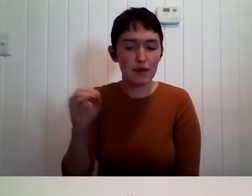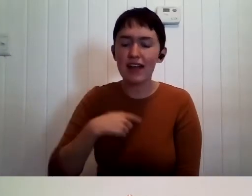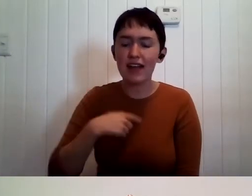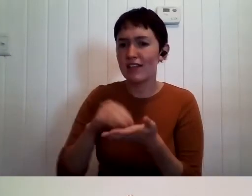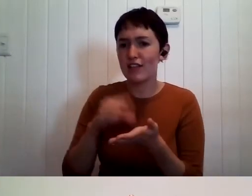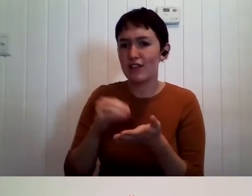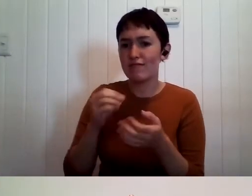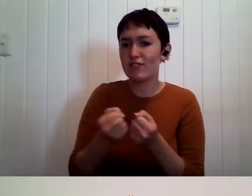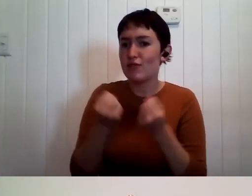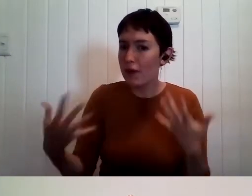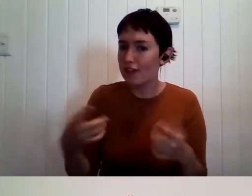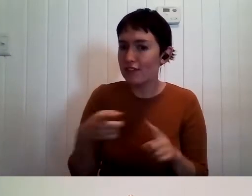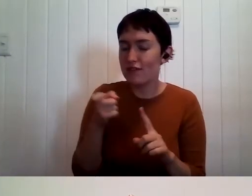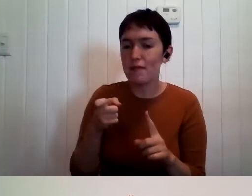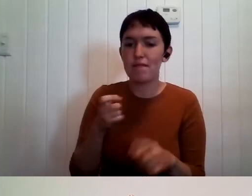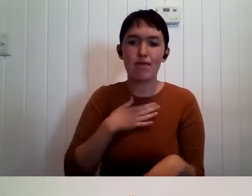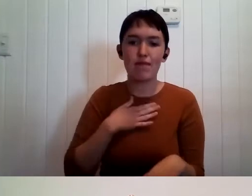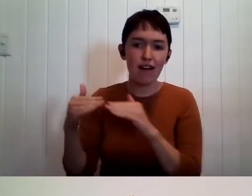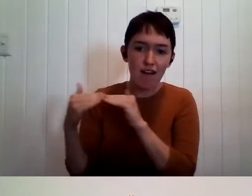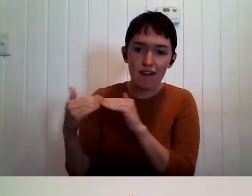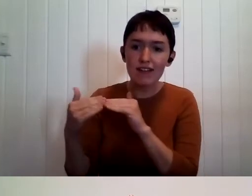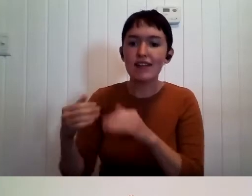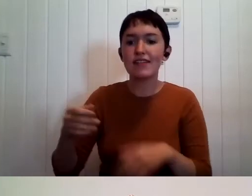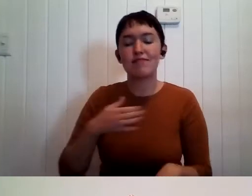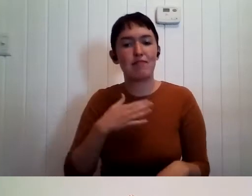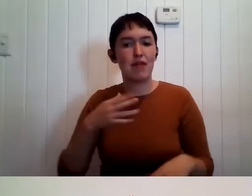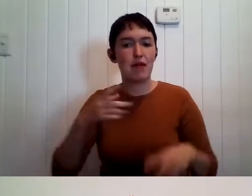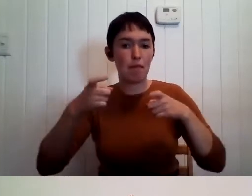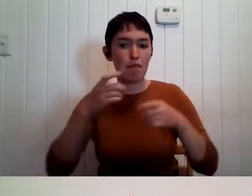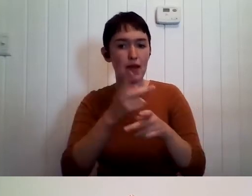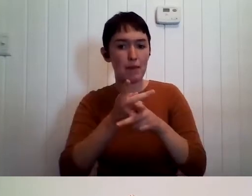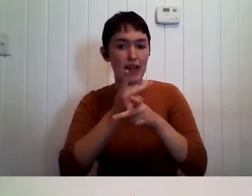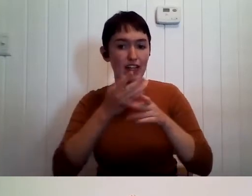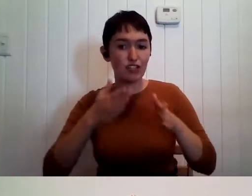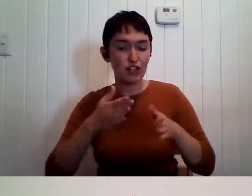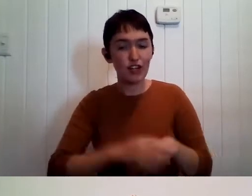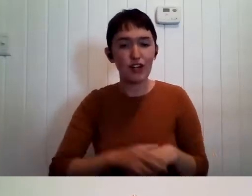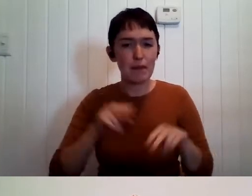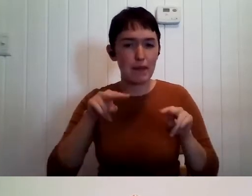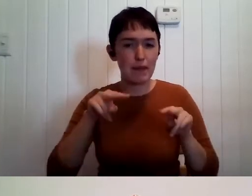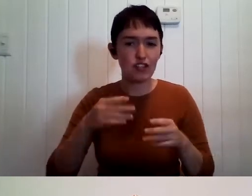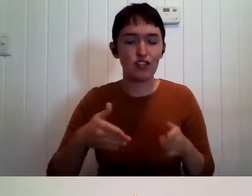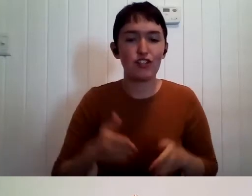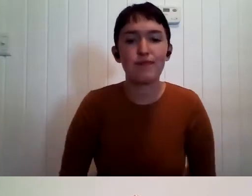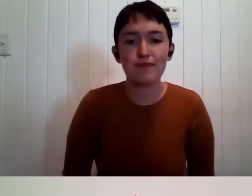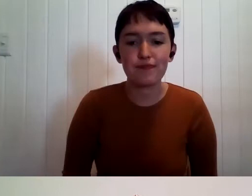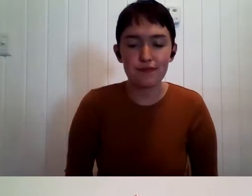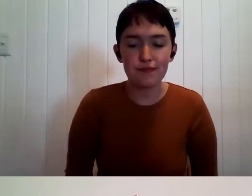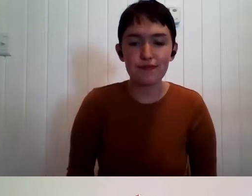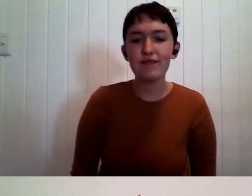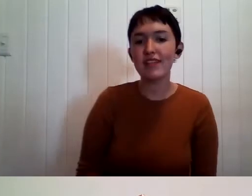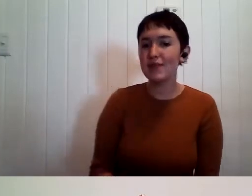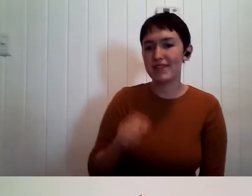And I love that it's a continuous learning experience. Very cool. So this question's for both of you. So when we